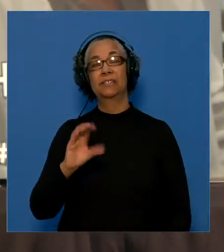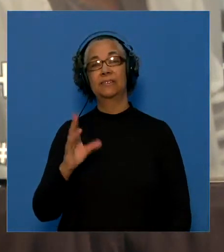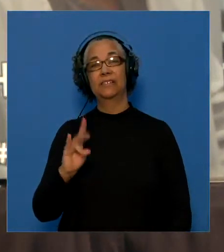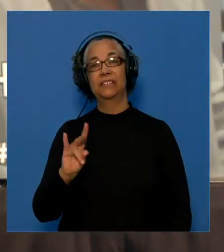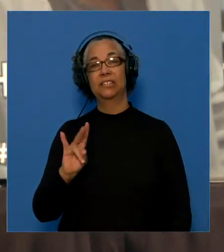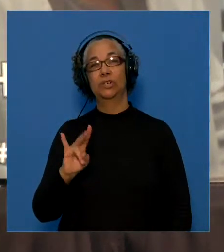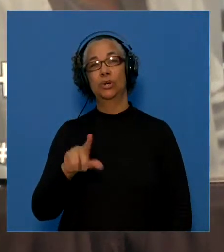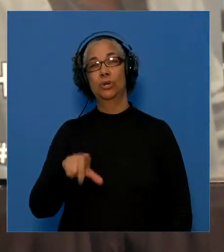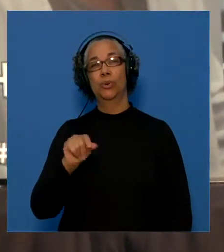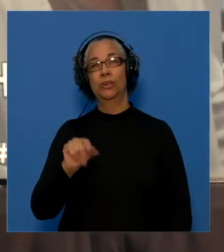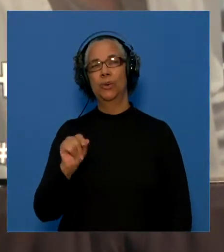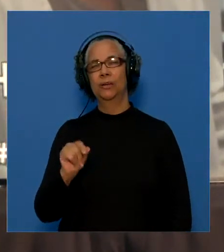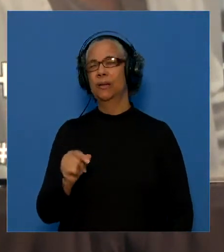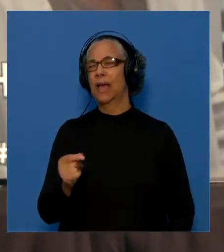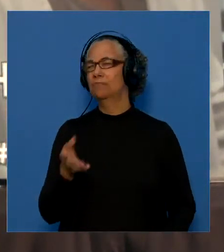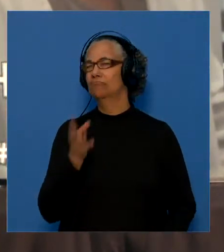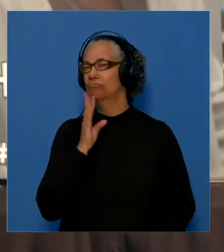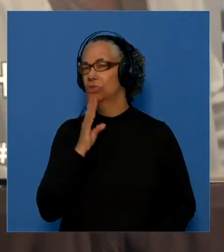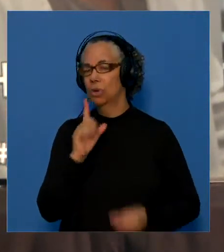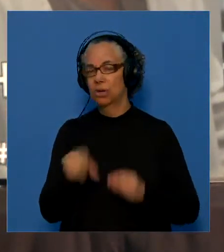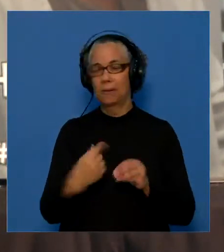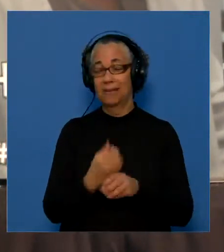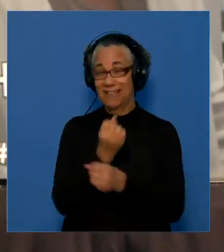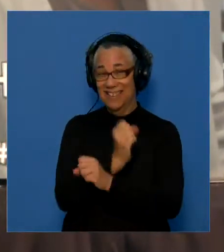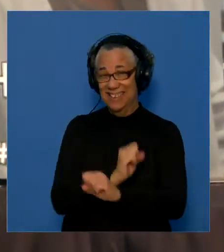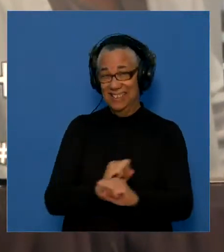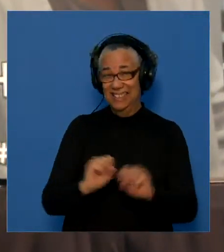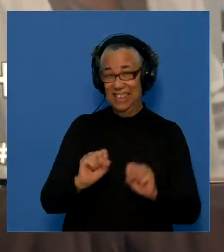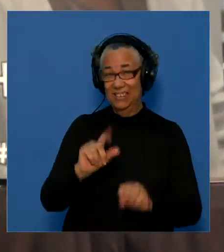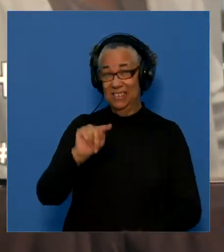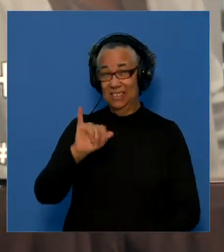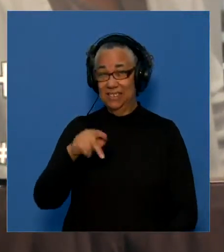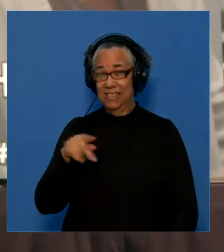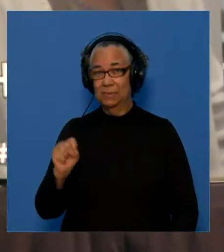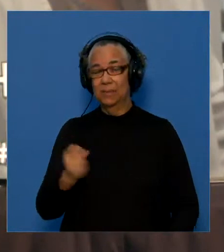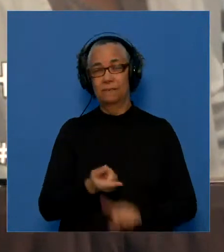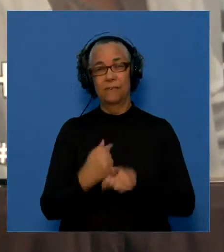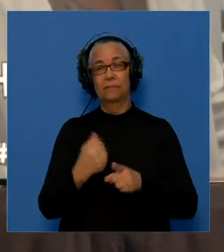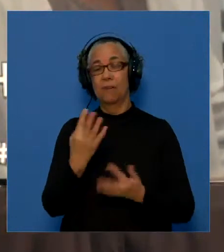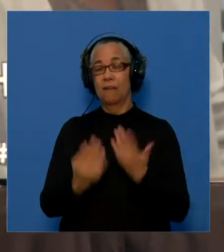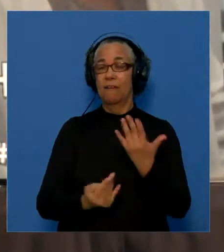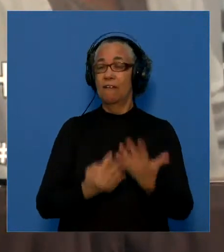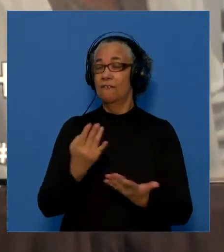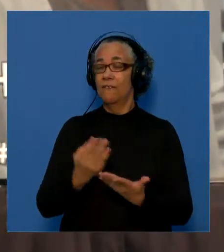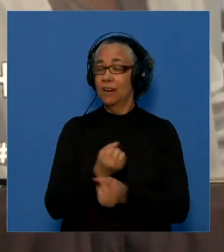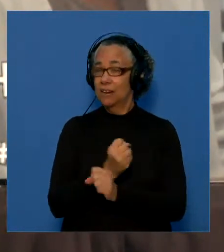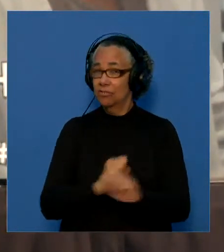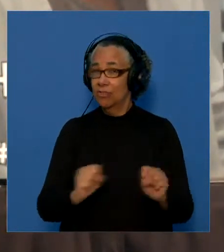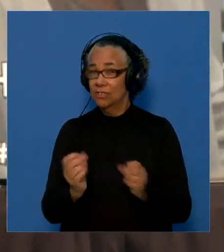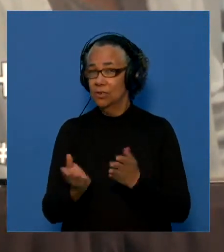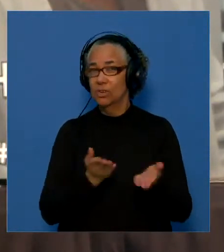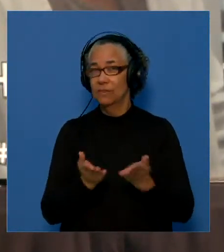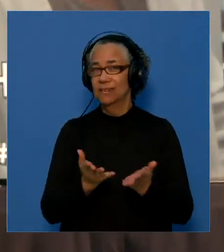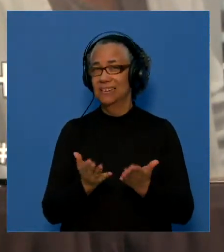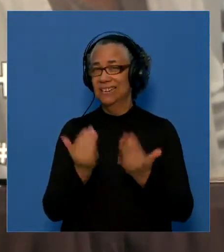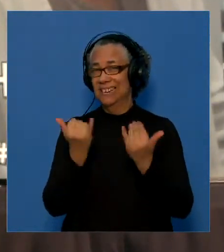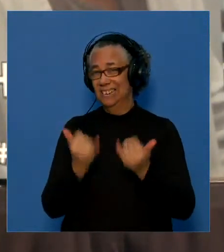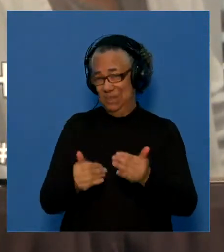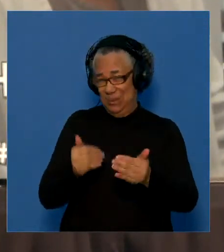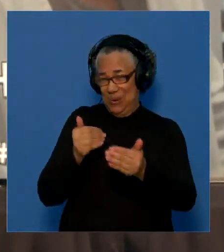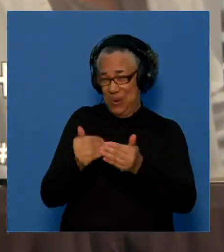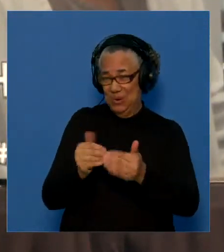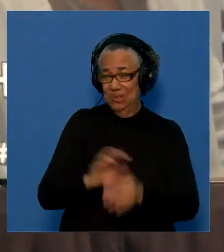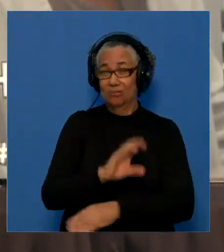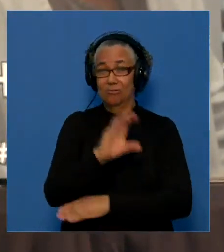2020, I communicated safety tips from the Bermuda Fire and Rescue Service. As we are now nearer to Christmas, I think the